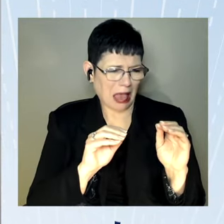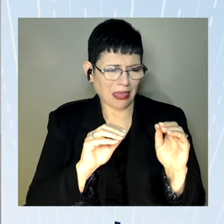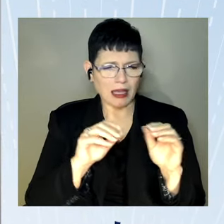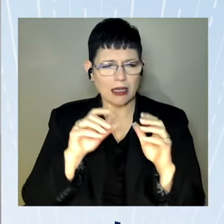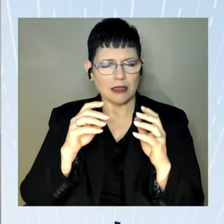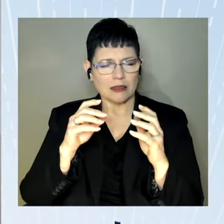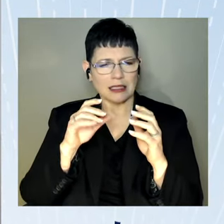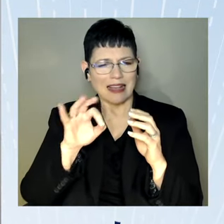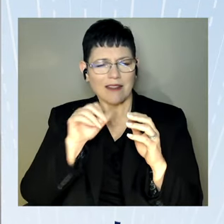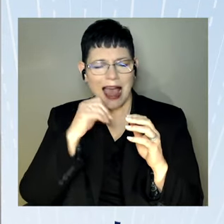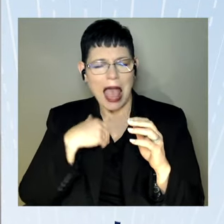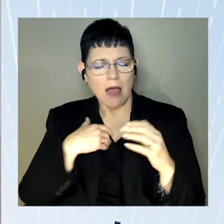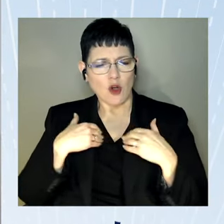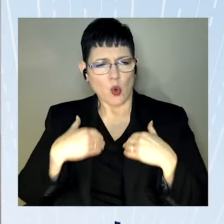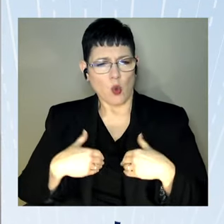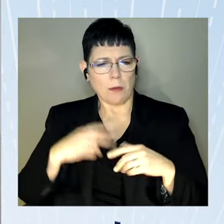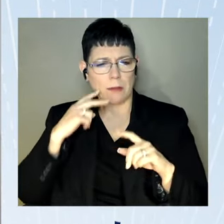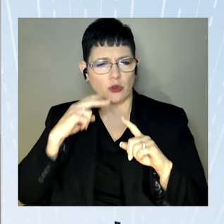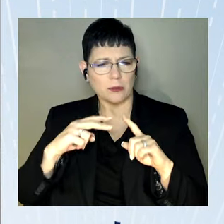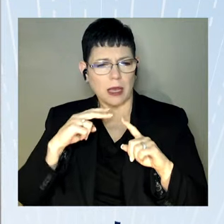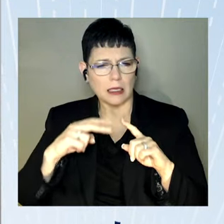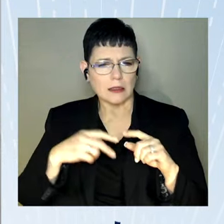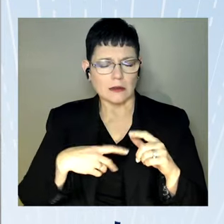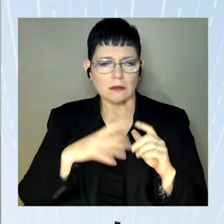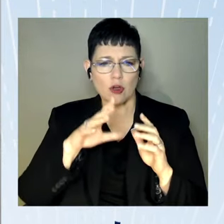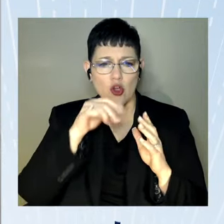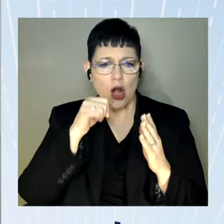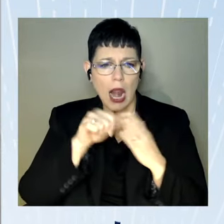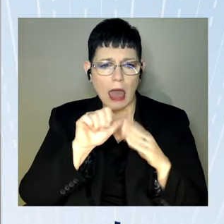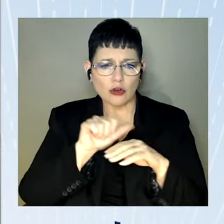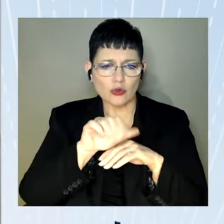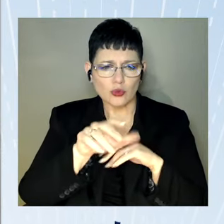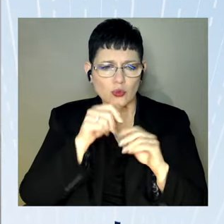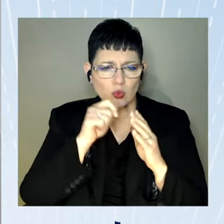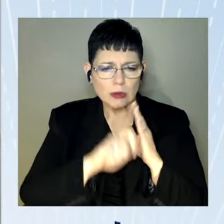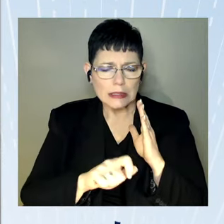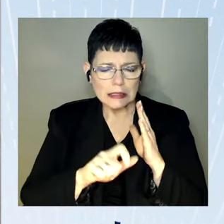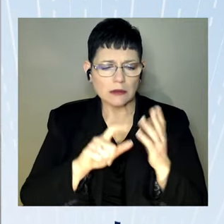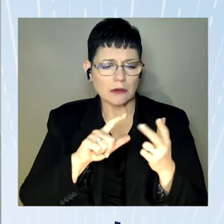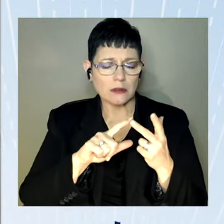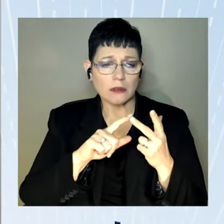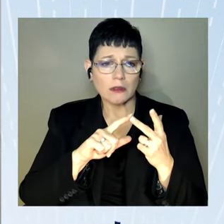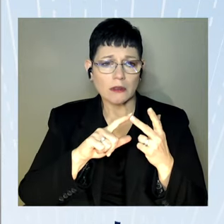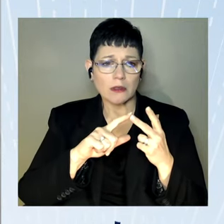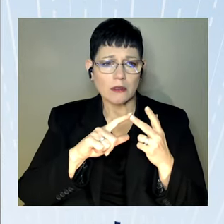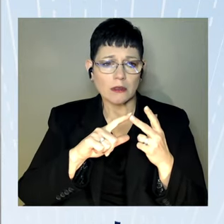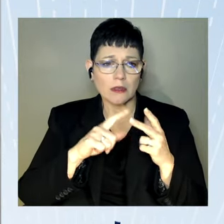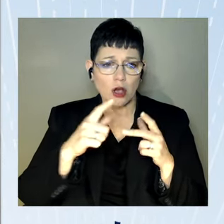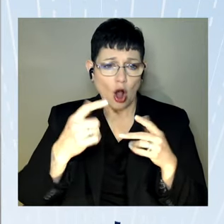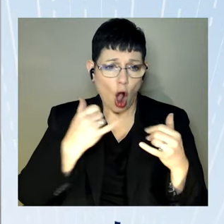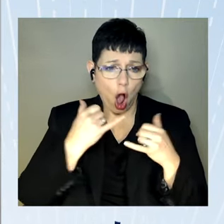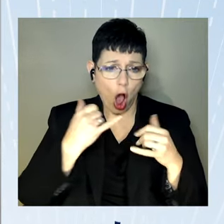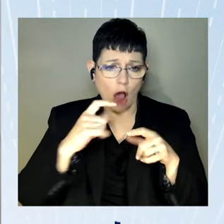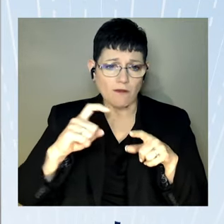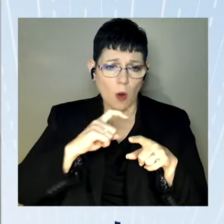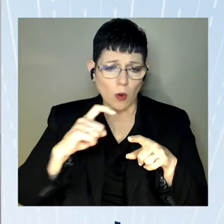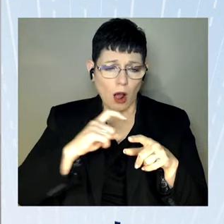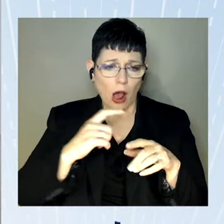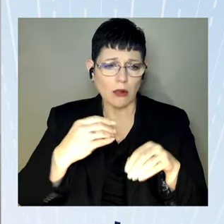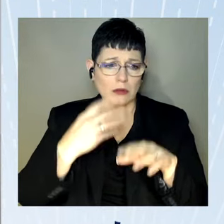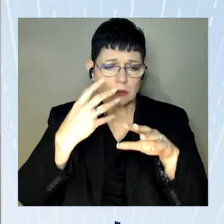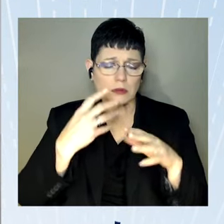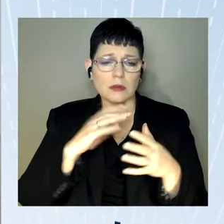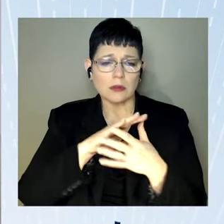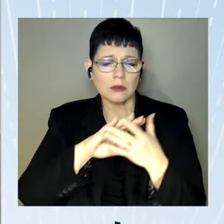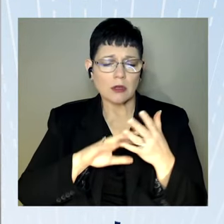stories, the letters you've written, the phone calls that you've made. And most of all, thank you for being the powerful coalition that